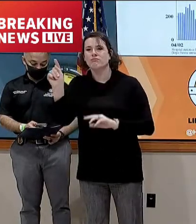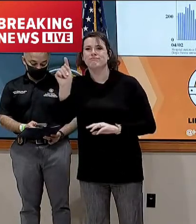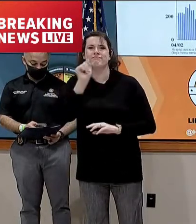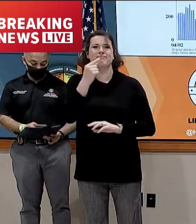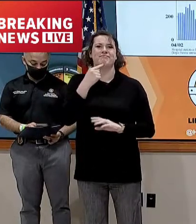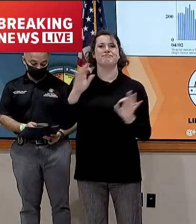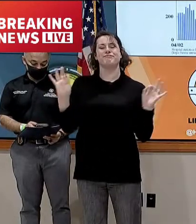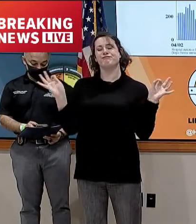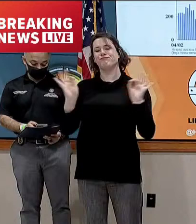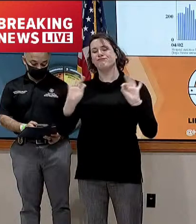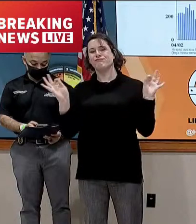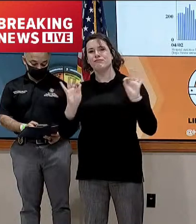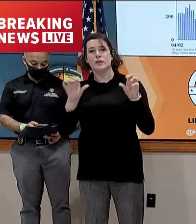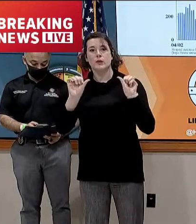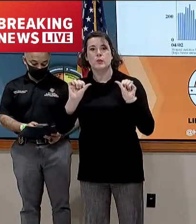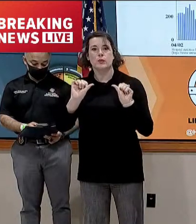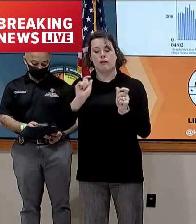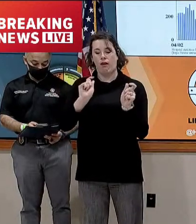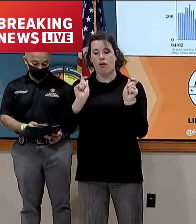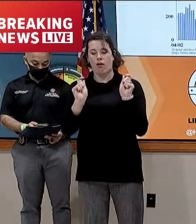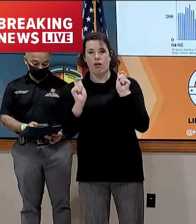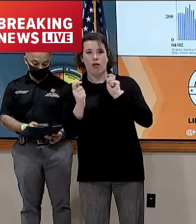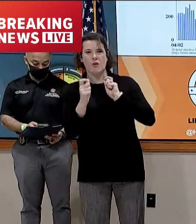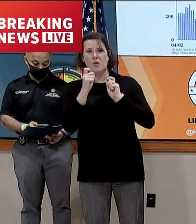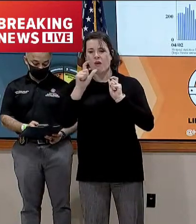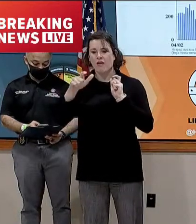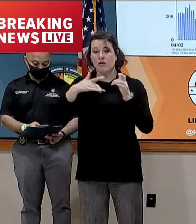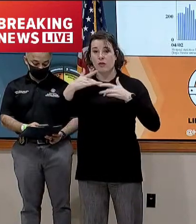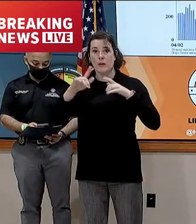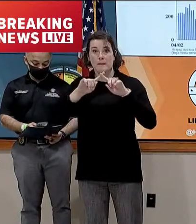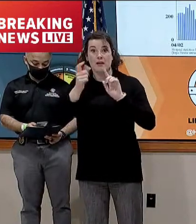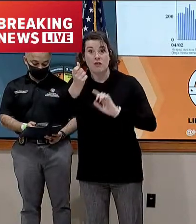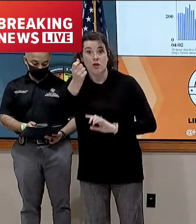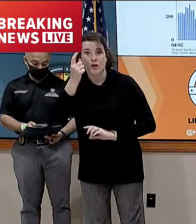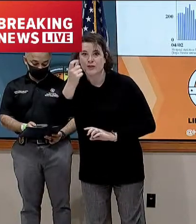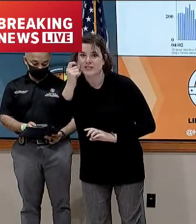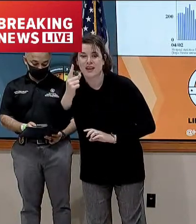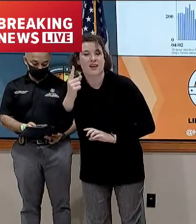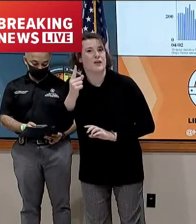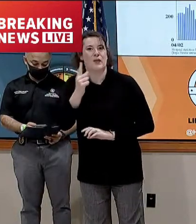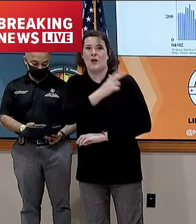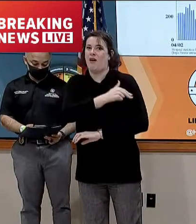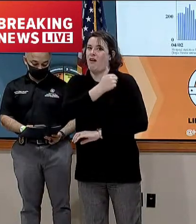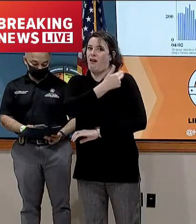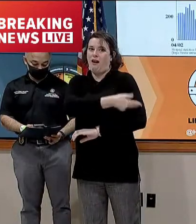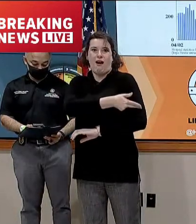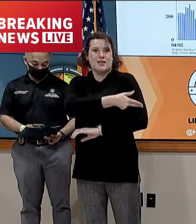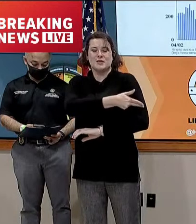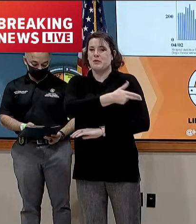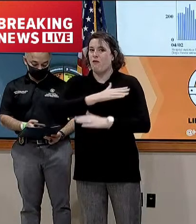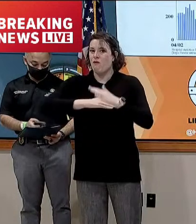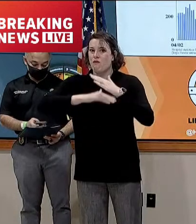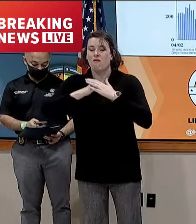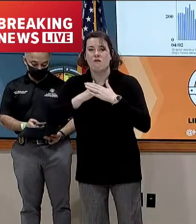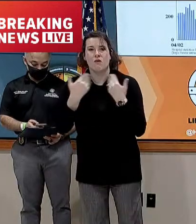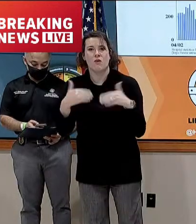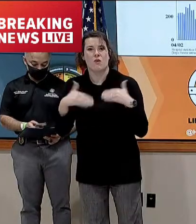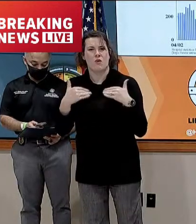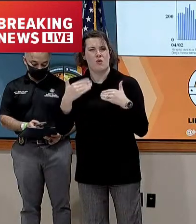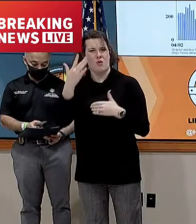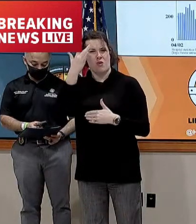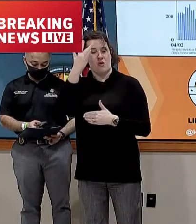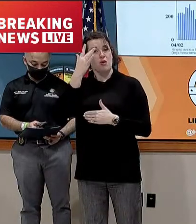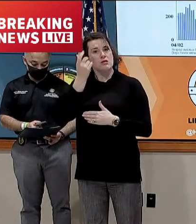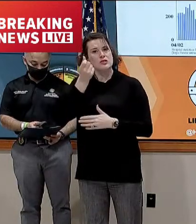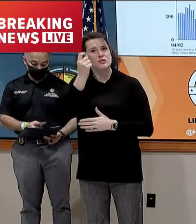can adjust to this, that there is space in our hospital surge capacity. When did we lose our